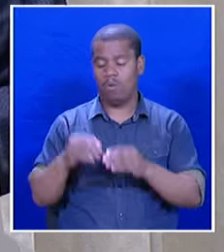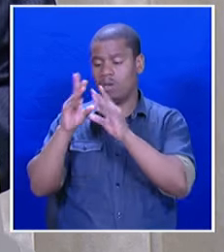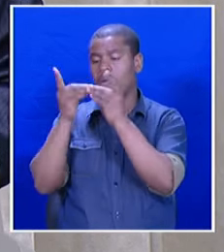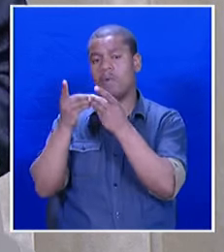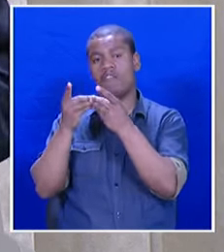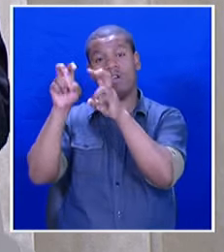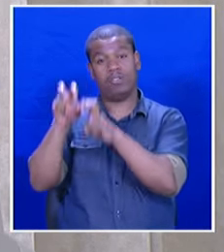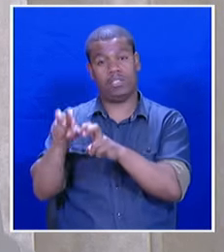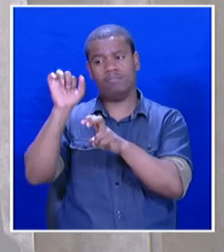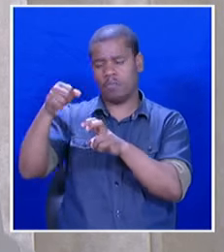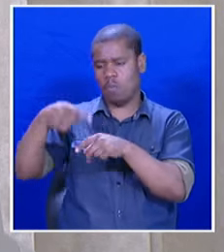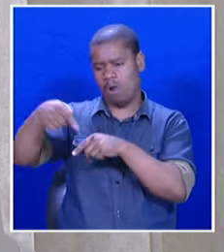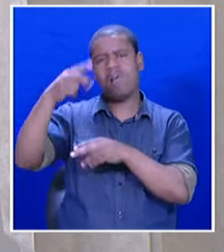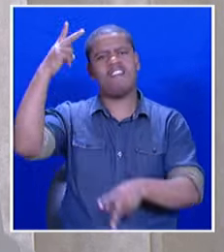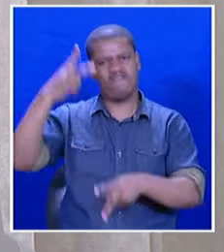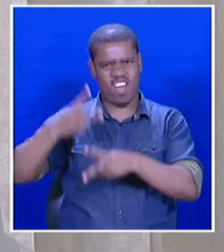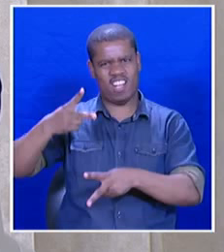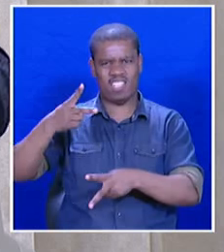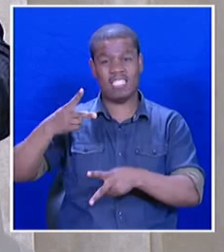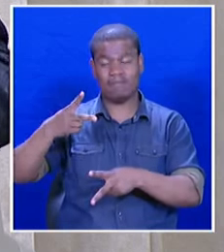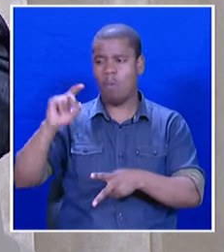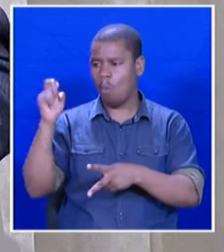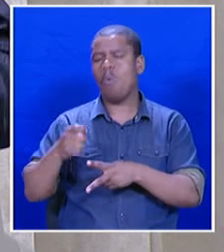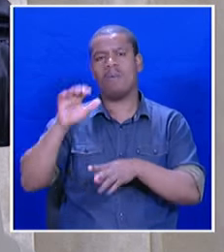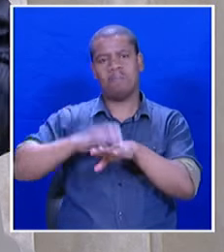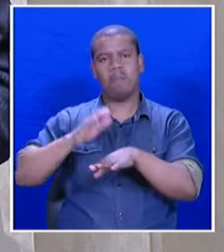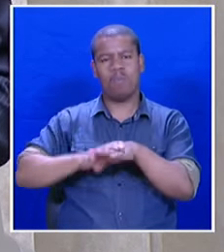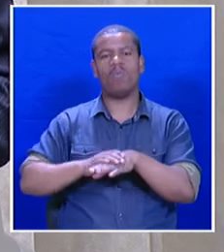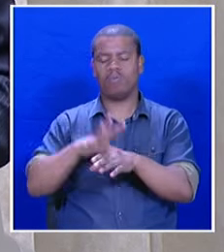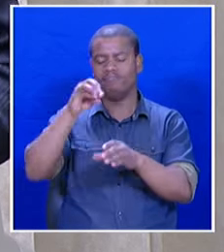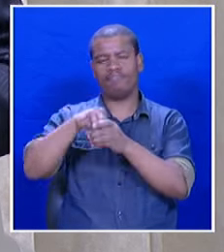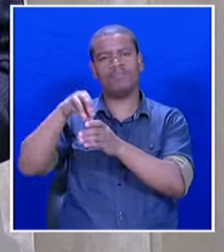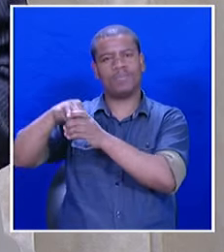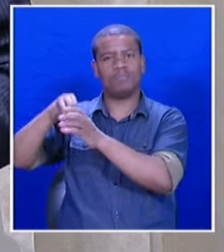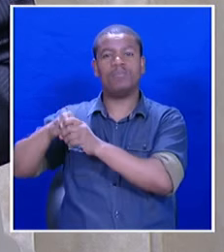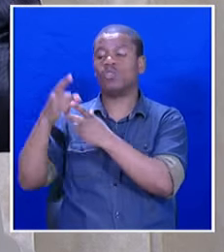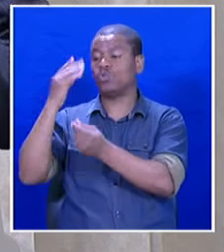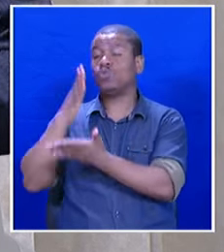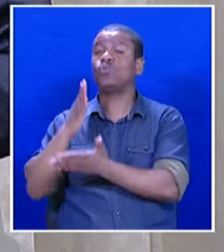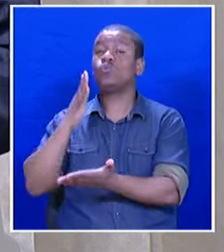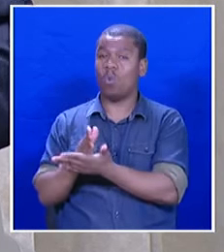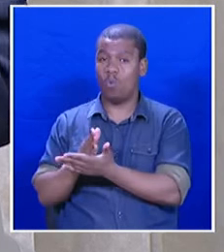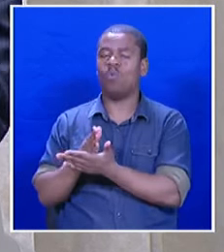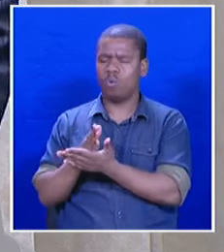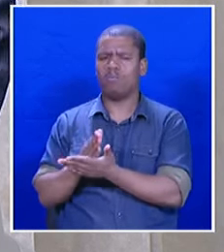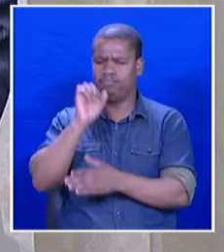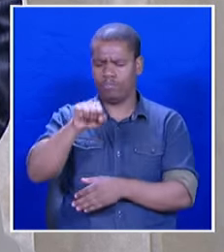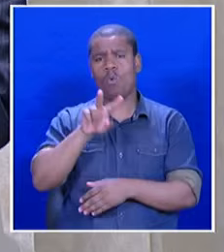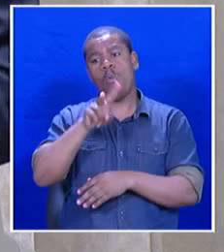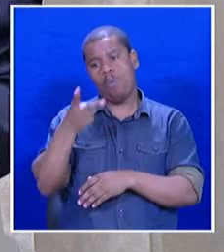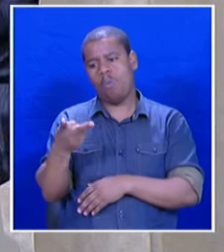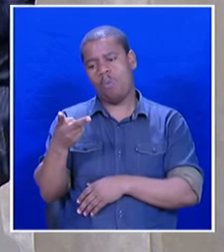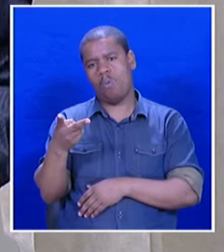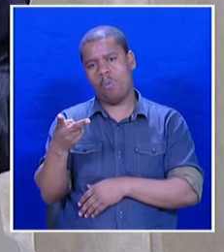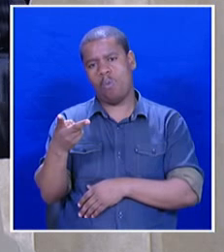finalizing all that, and all that is in train to ensure that we do convert from diesel to gas because we're spending a